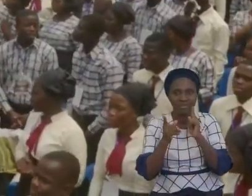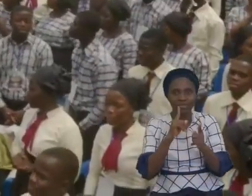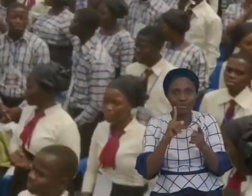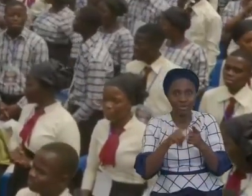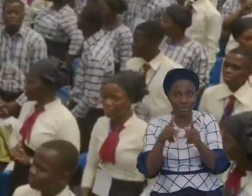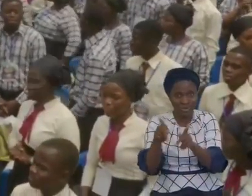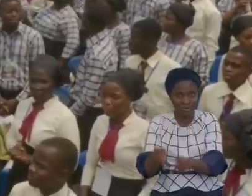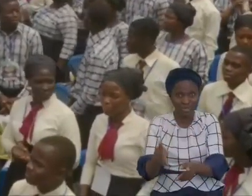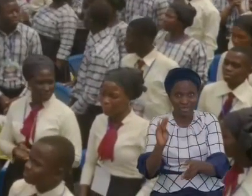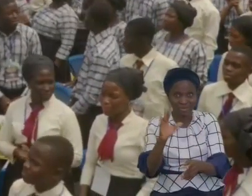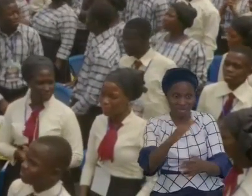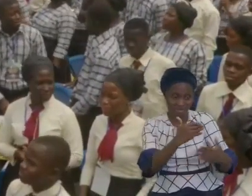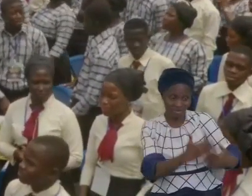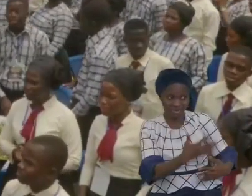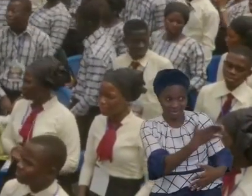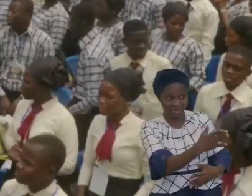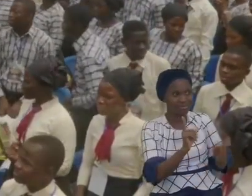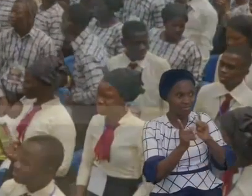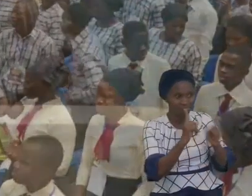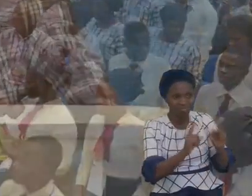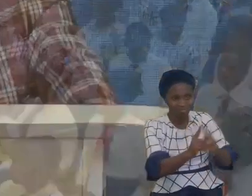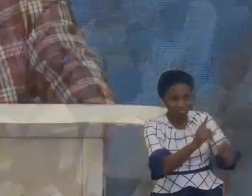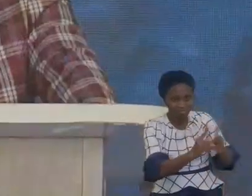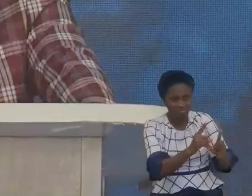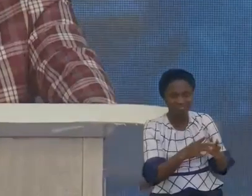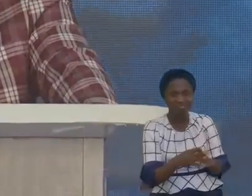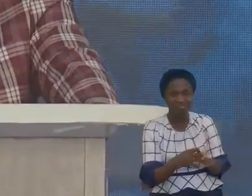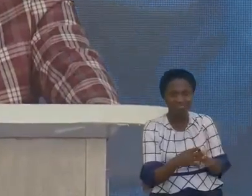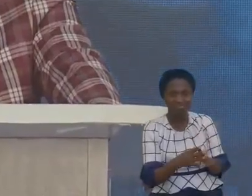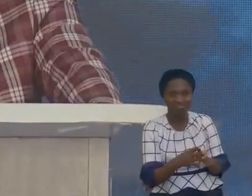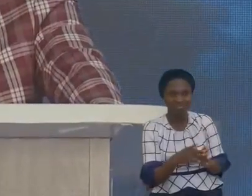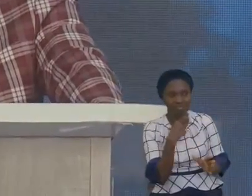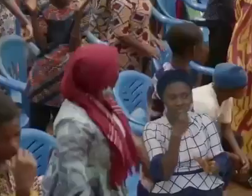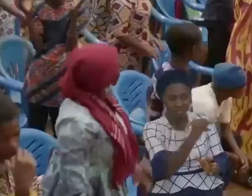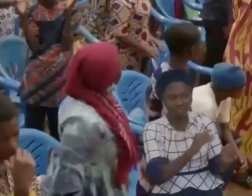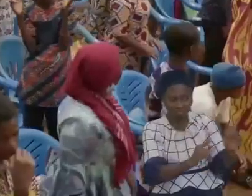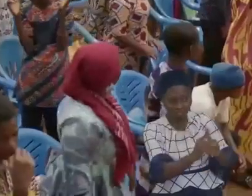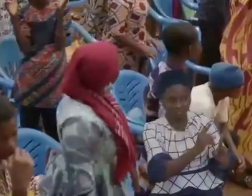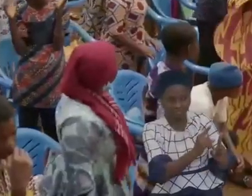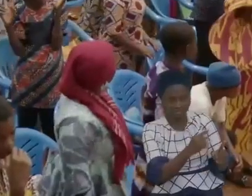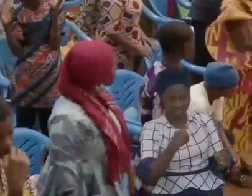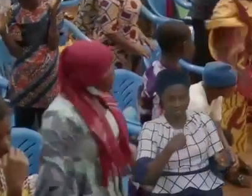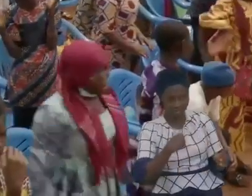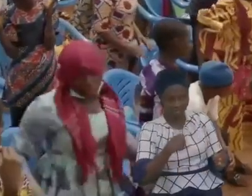Tell him, I'm going to higher ground.